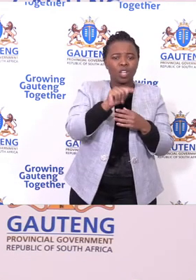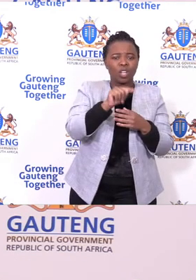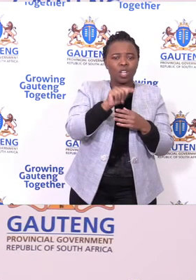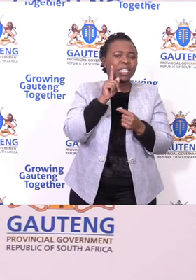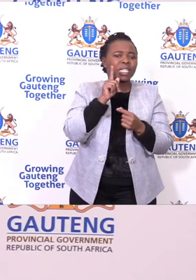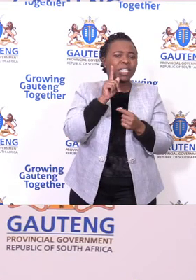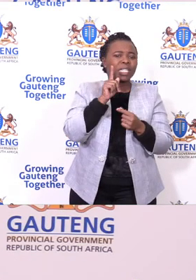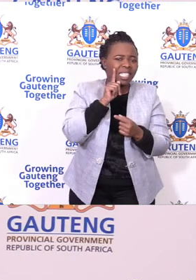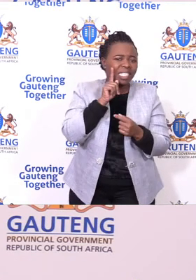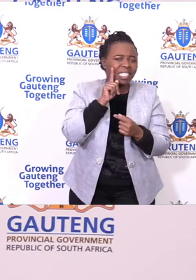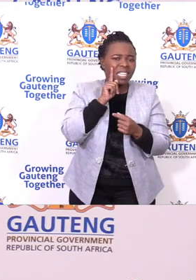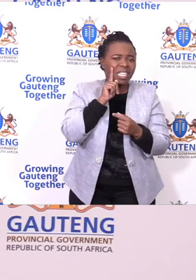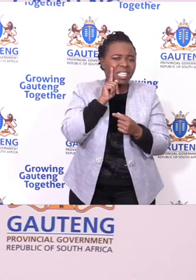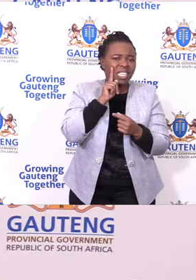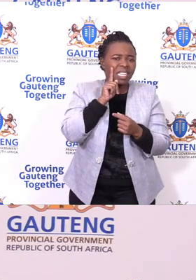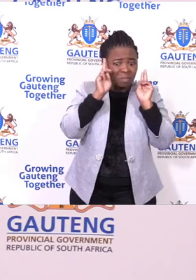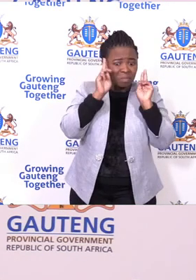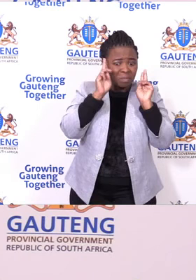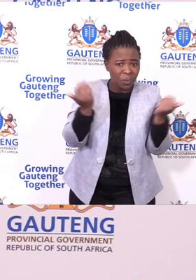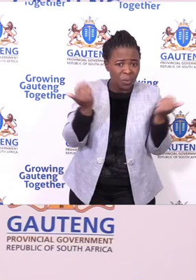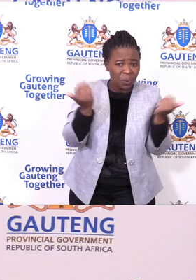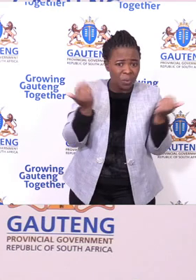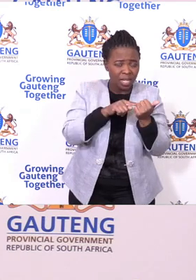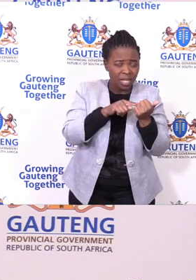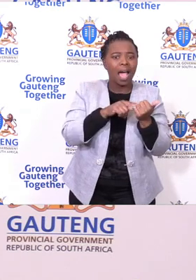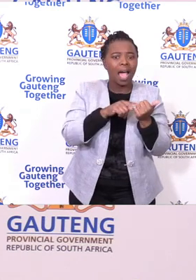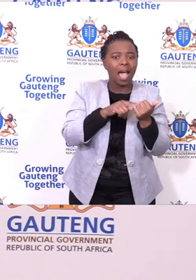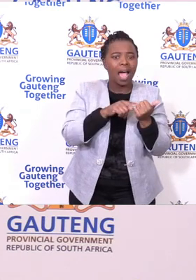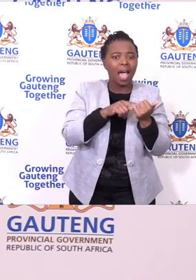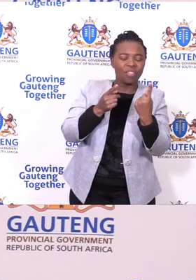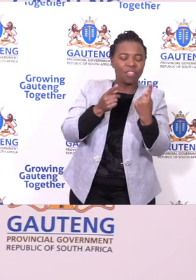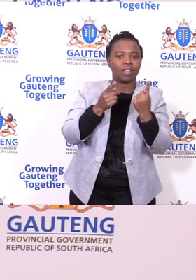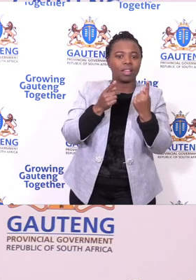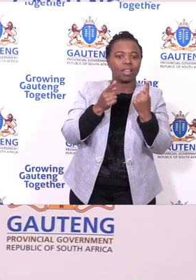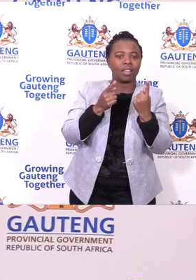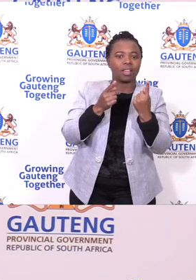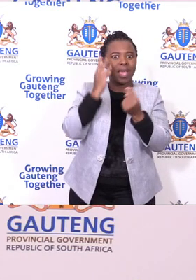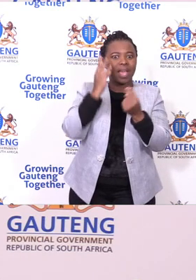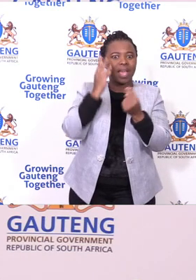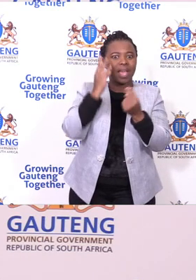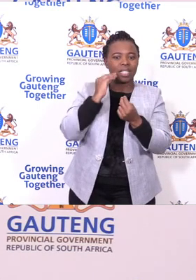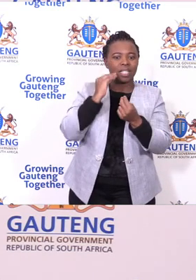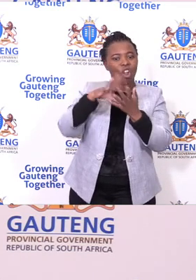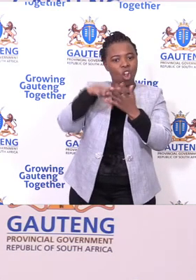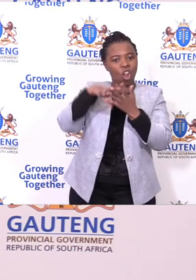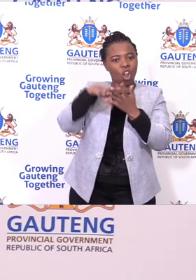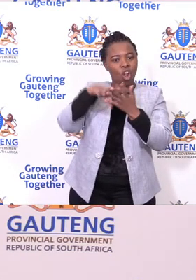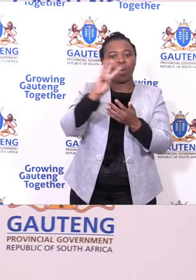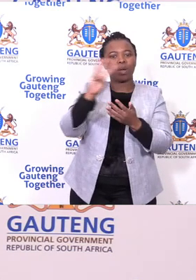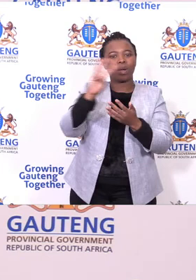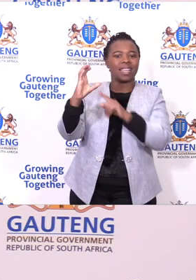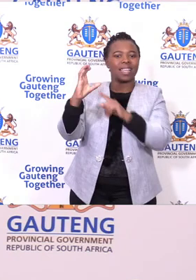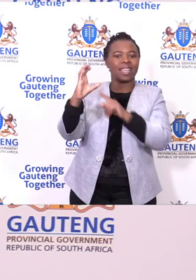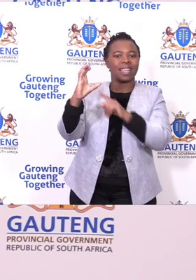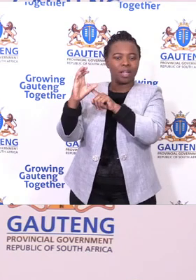on people who just passed on, it's one other experience that we have learned from the Western Cape, which helps us to accurately capture